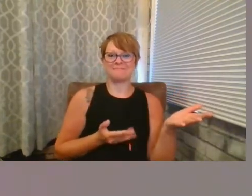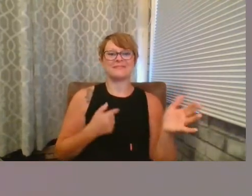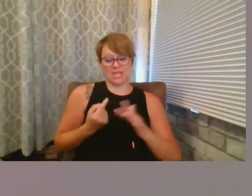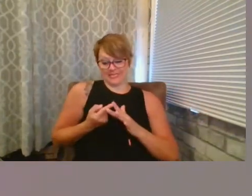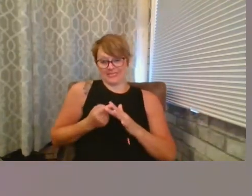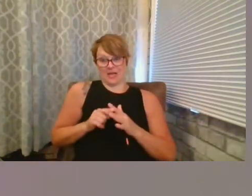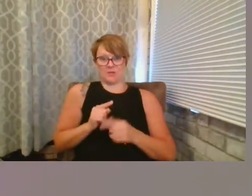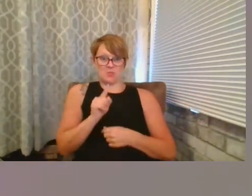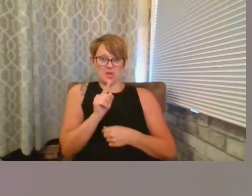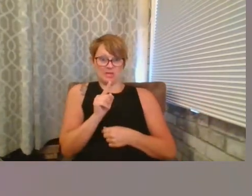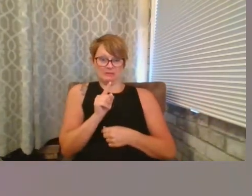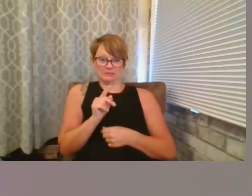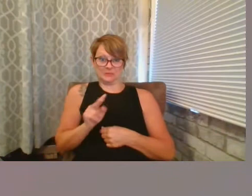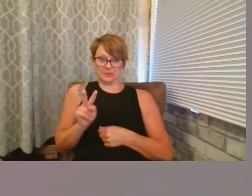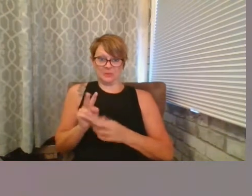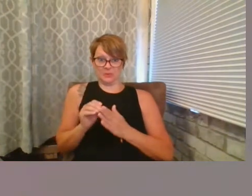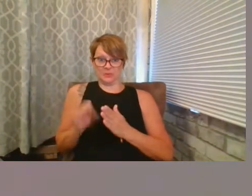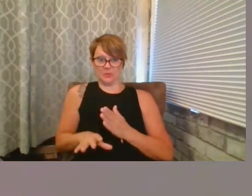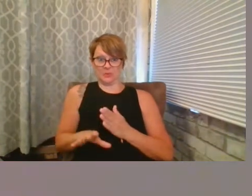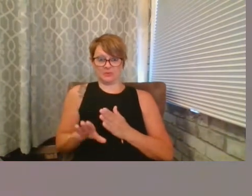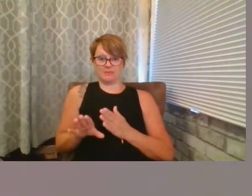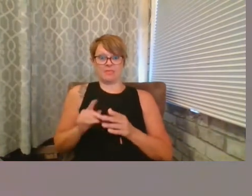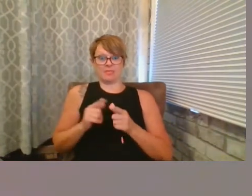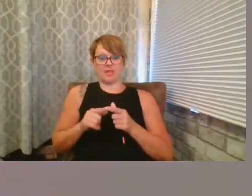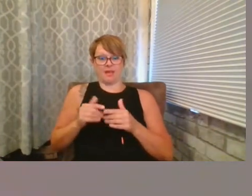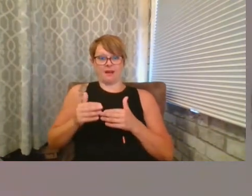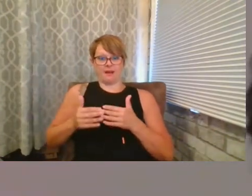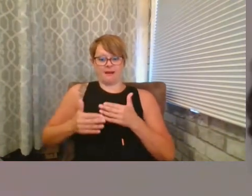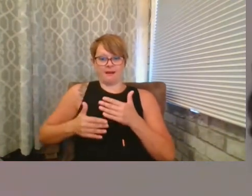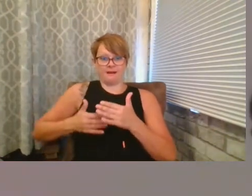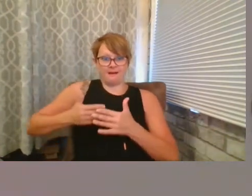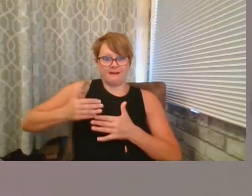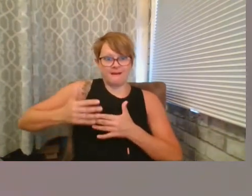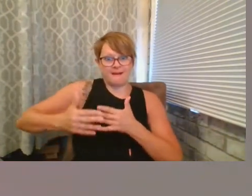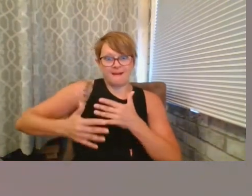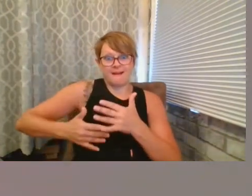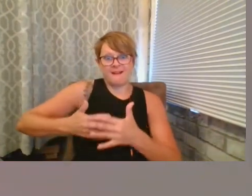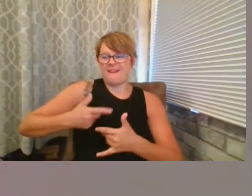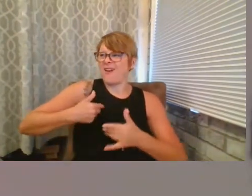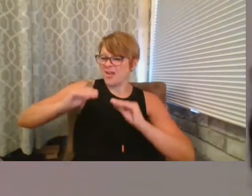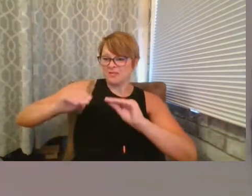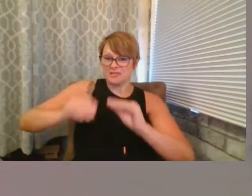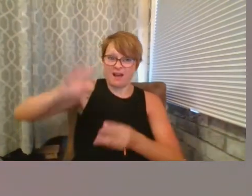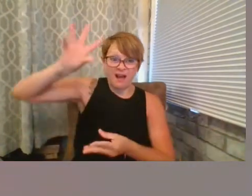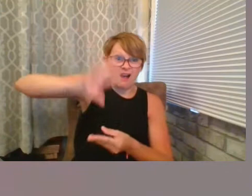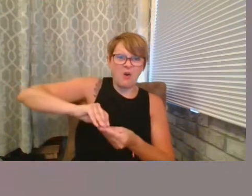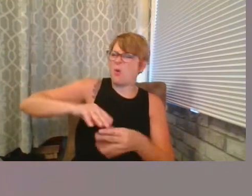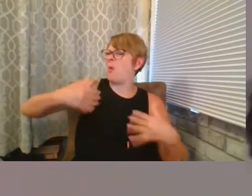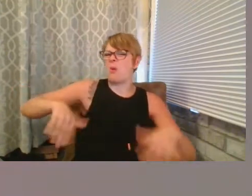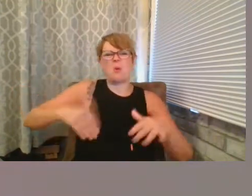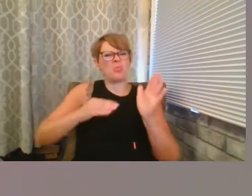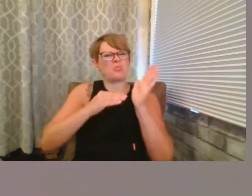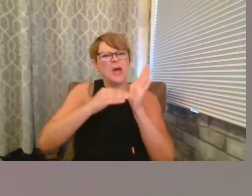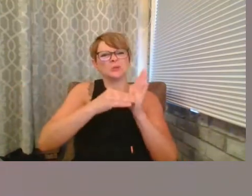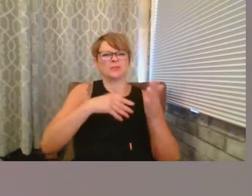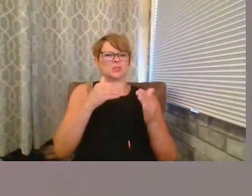2 students, but later on over the years, I think so far I have taught thousands of students,